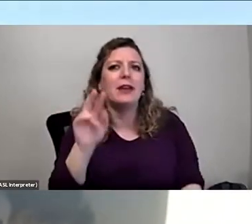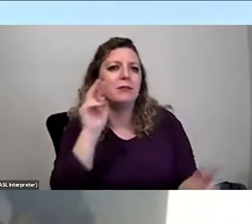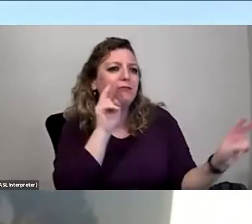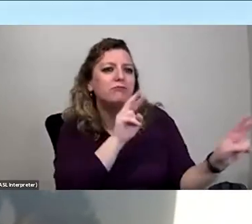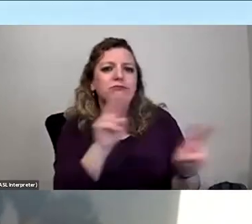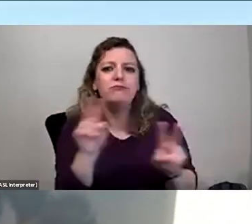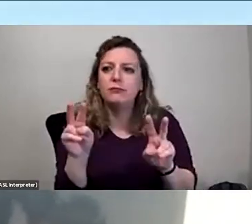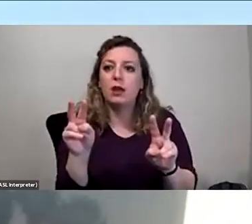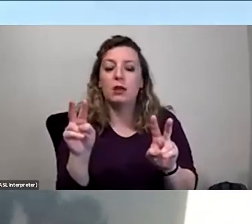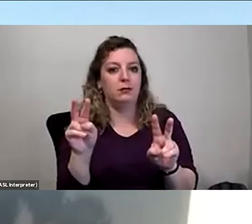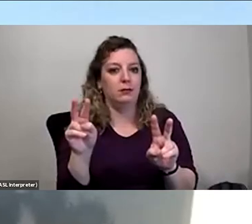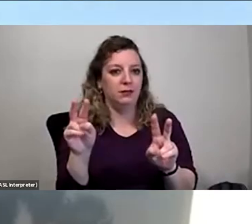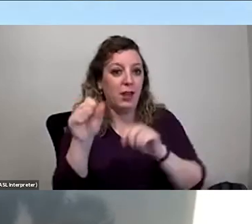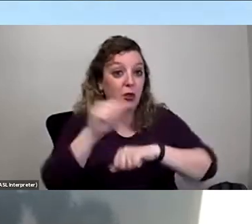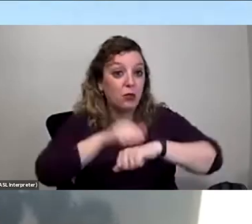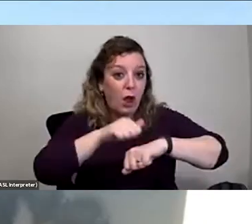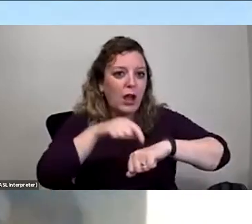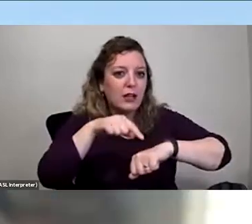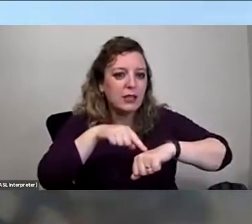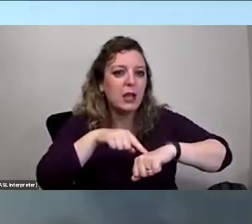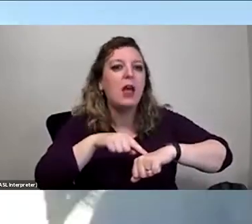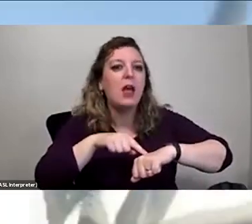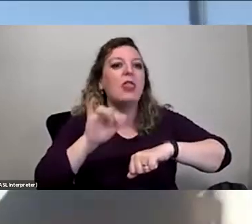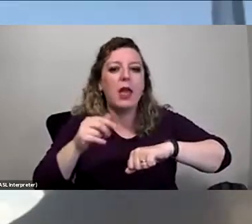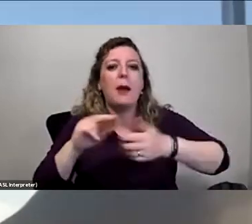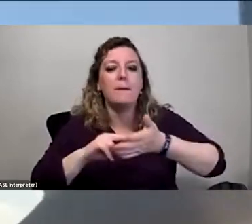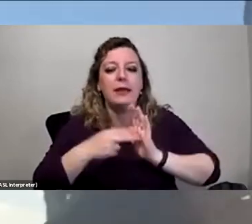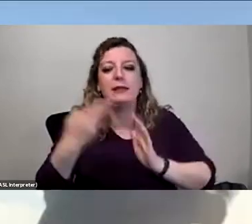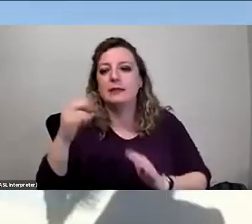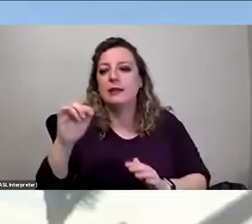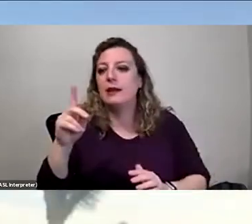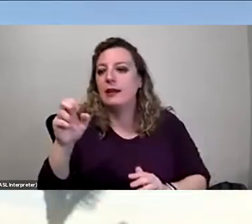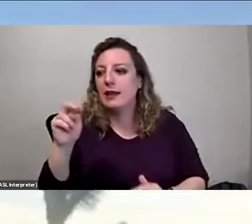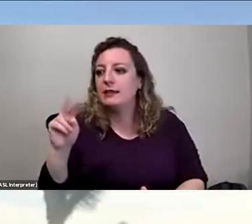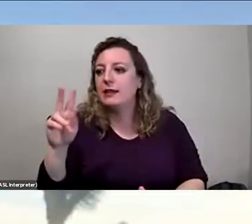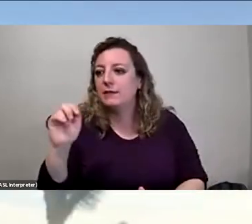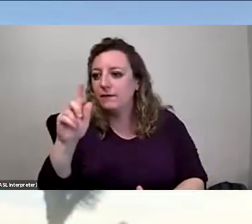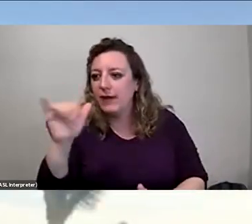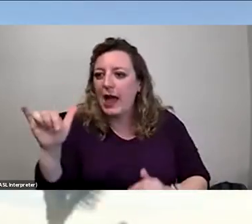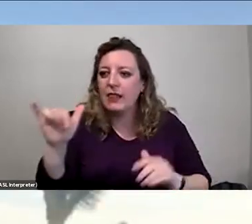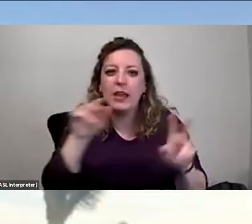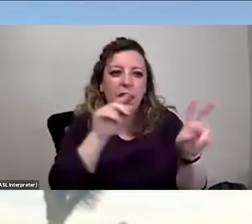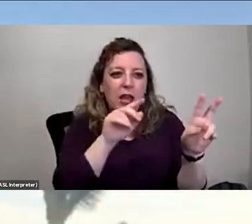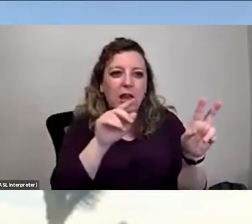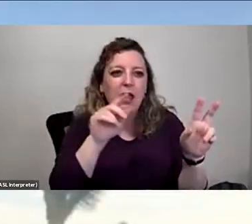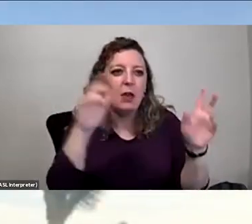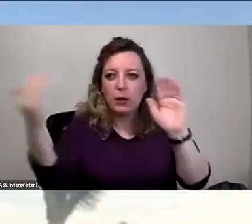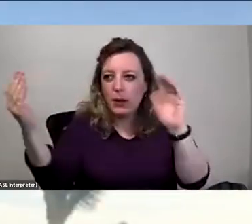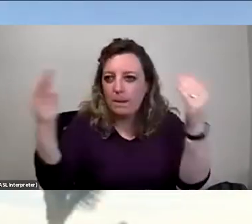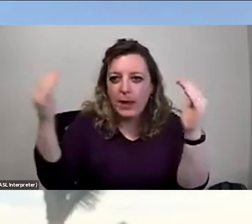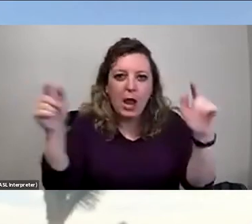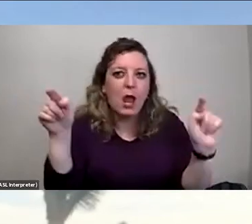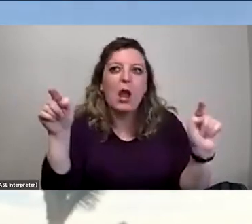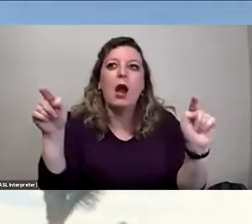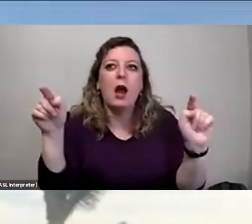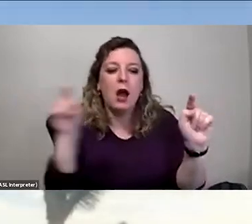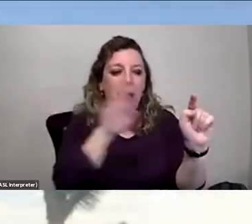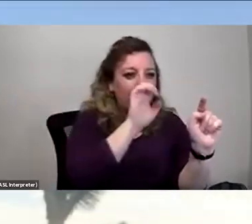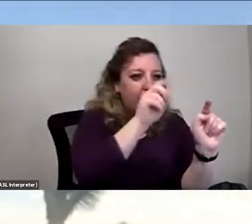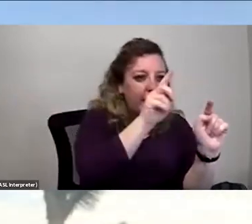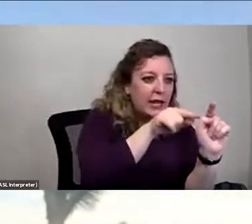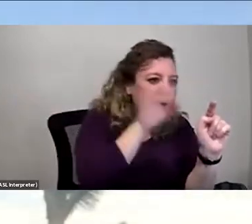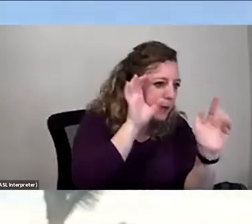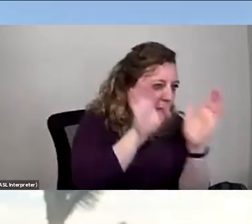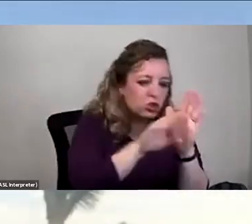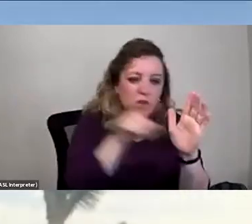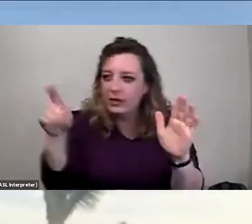and we're like, oh, those rocks in the background. She was a hidden valley. We'll take the picture. We'll hold it up. We'll figure out what Joshua trees are in the picture of Betty and what Joshua trees are on the